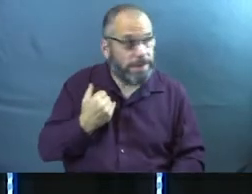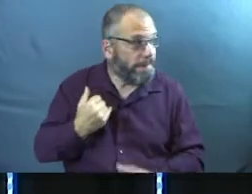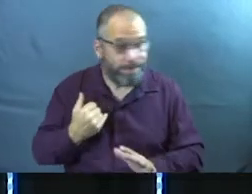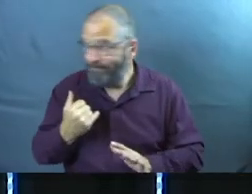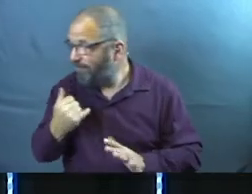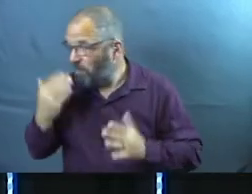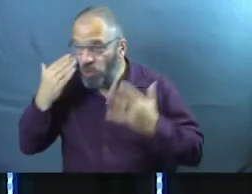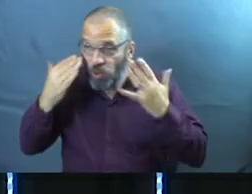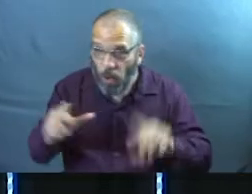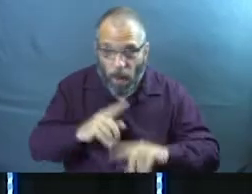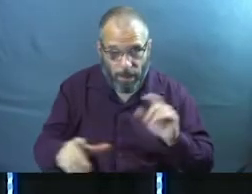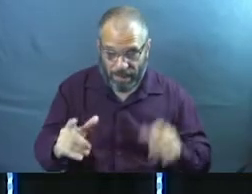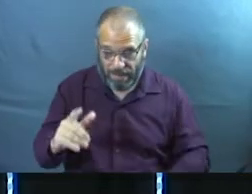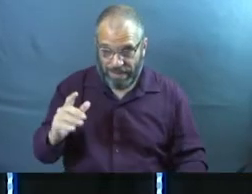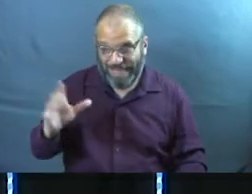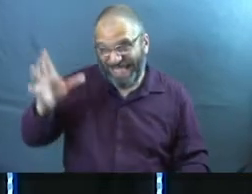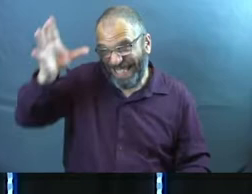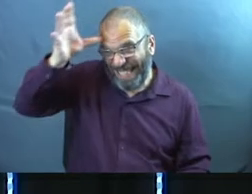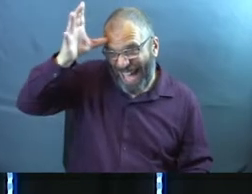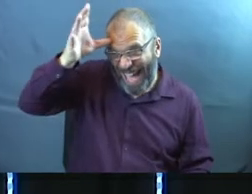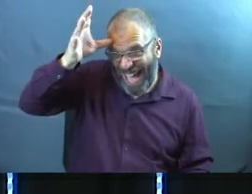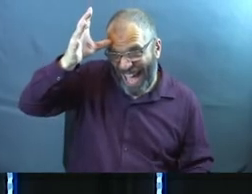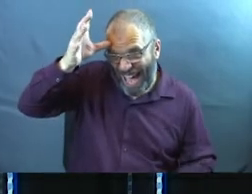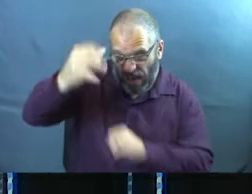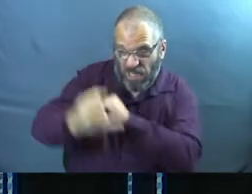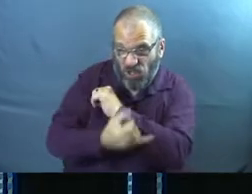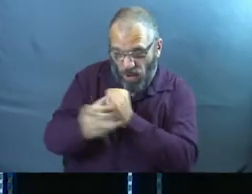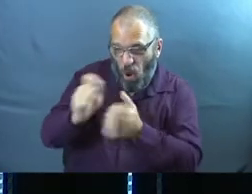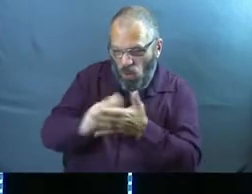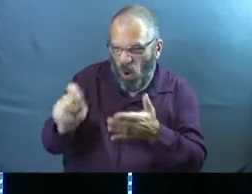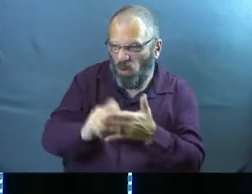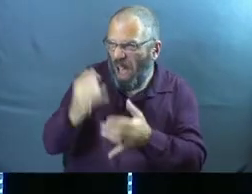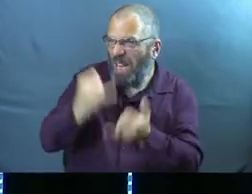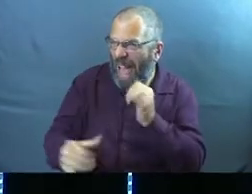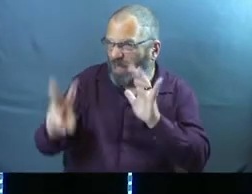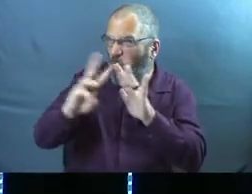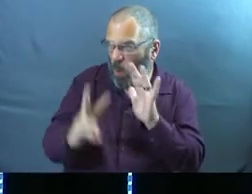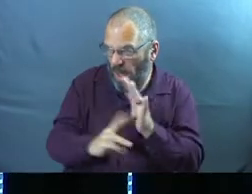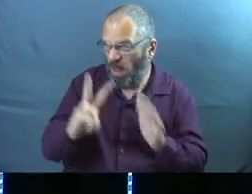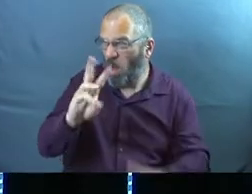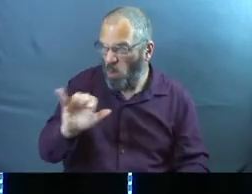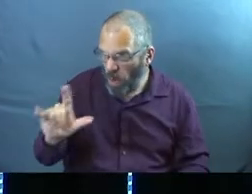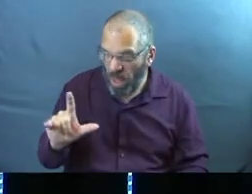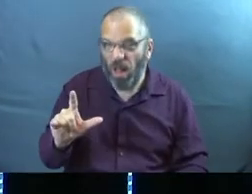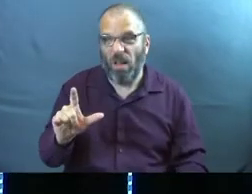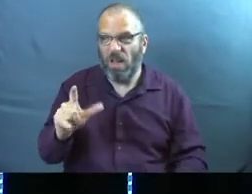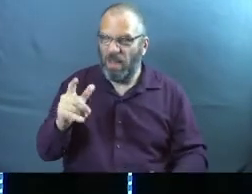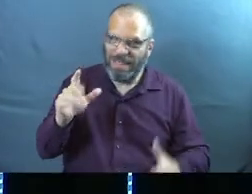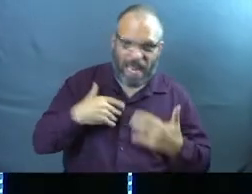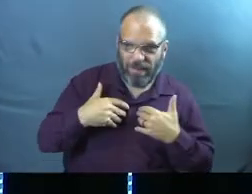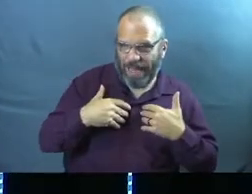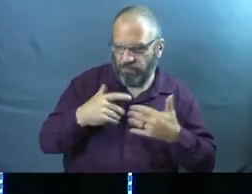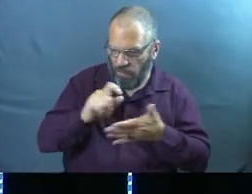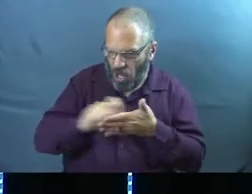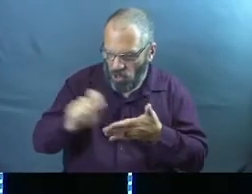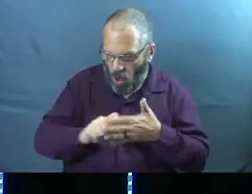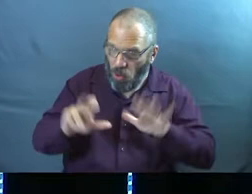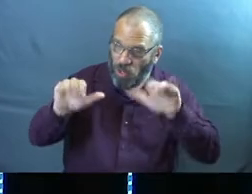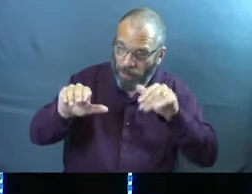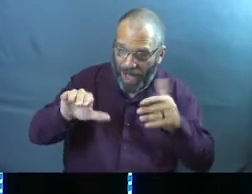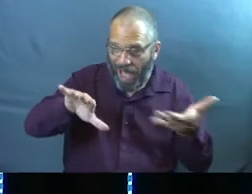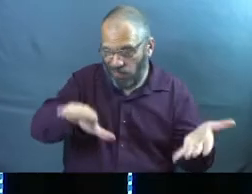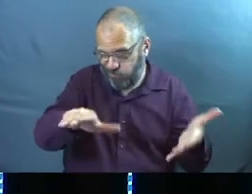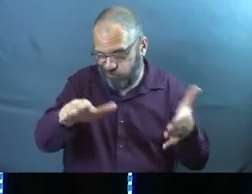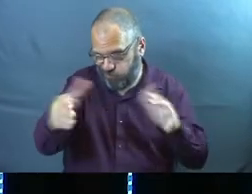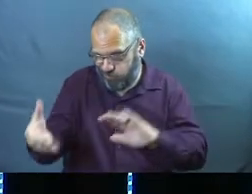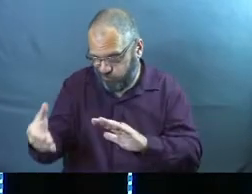this, but our dad wrote kind of a last will and testament, wrote kind of a goodbye note, final words